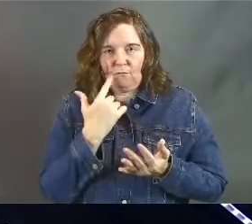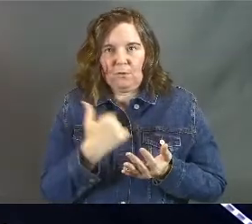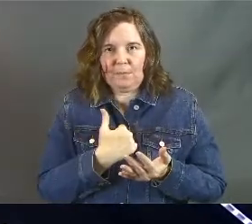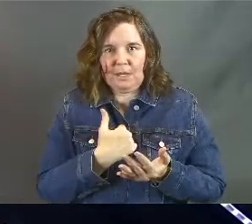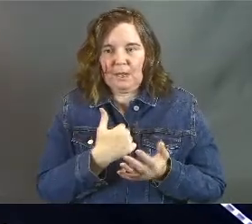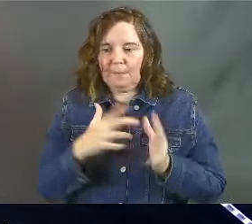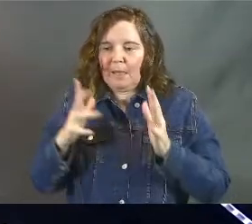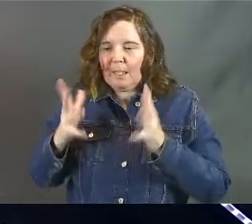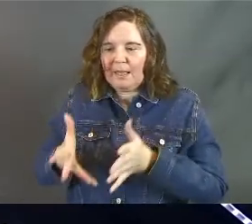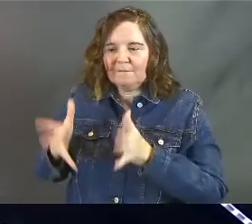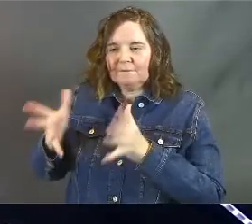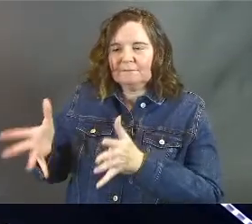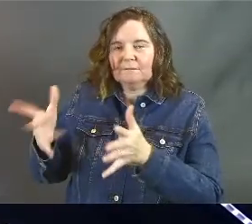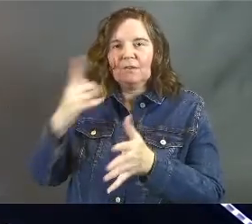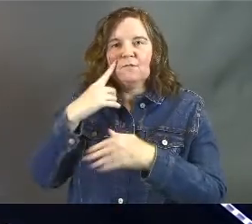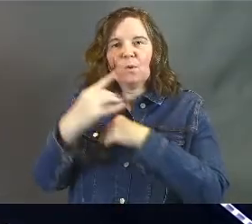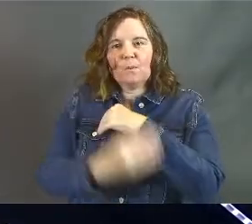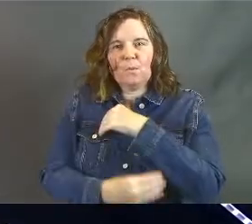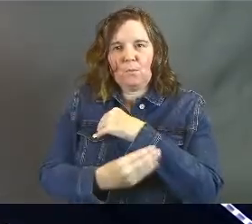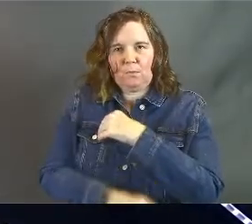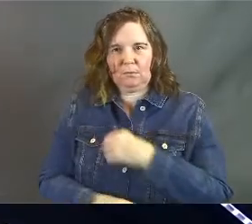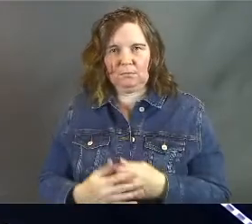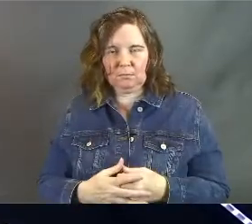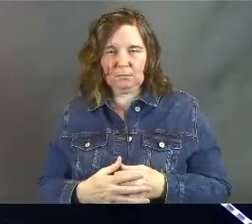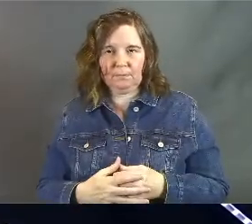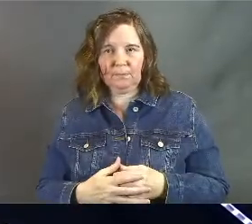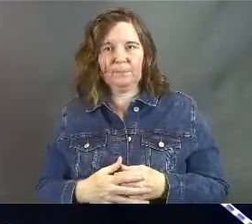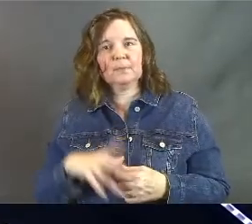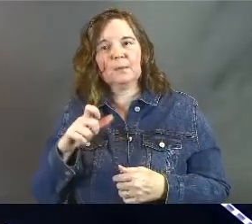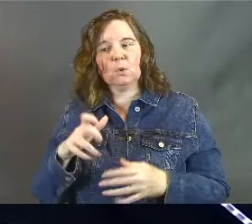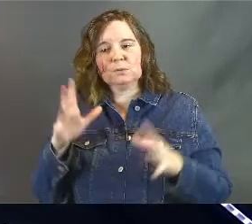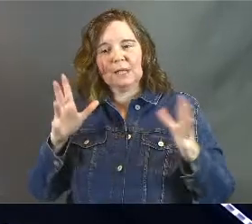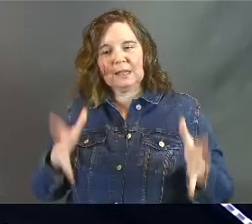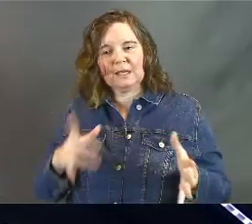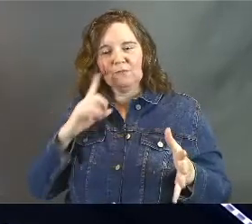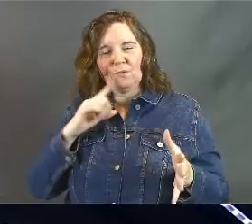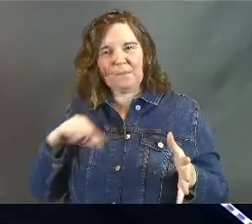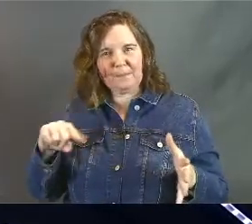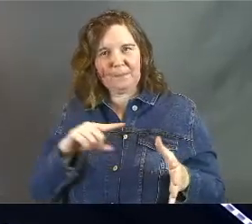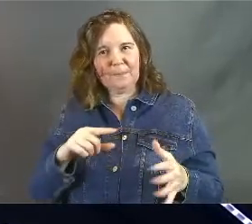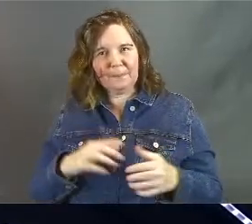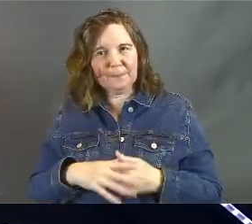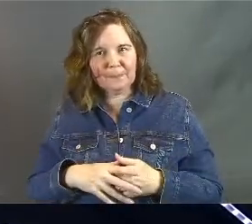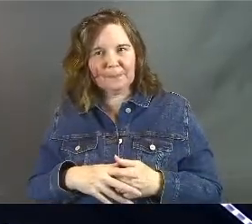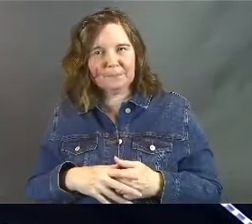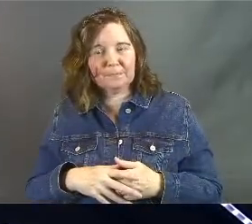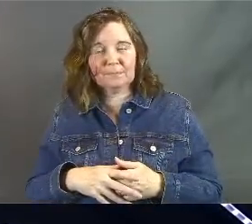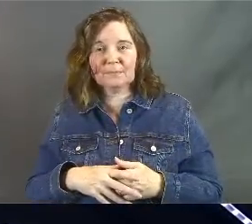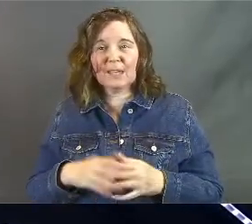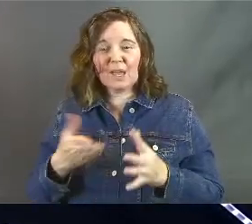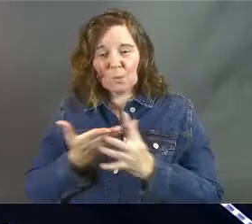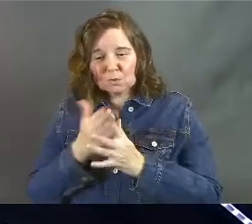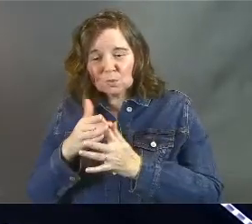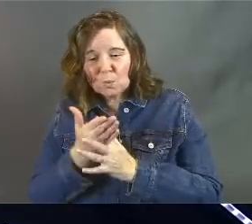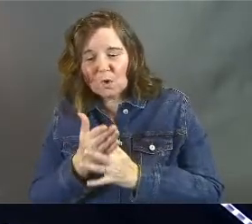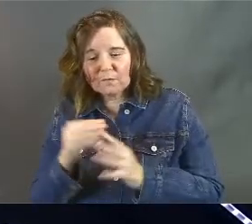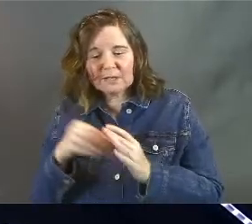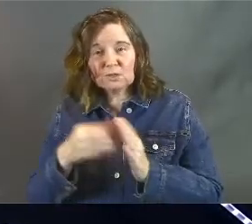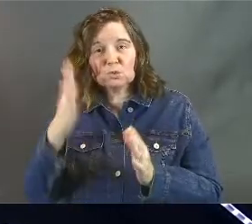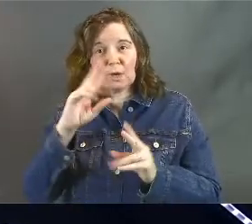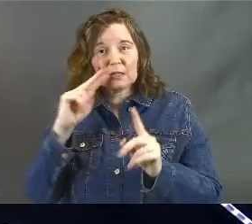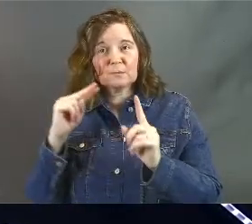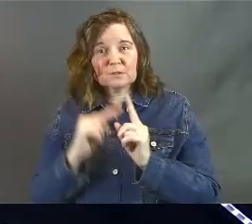single cent out of their fields. They were supposed to leave it for the poor. It was woven in to